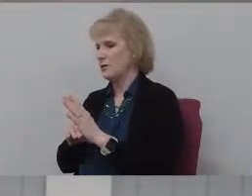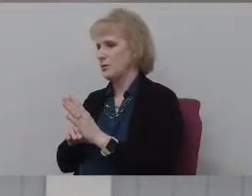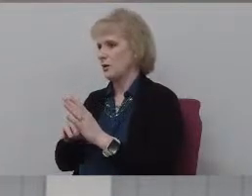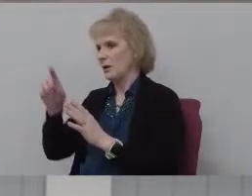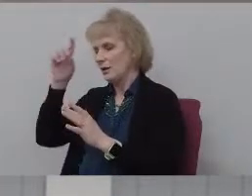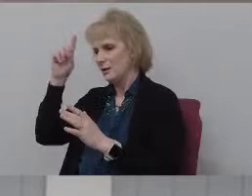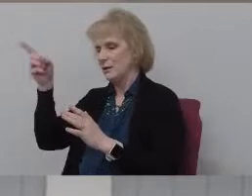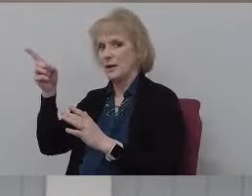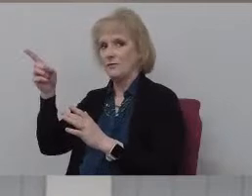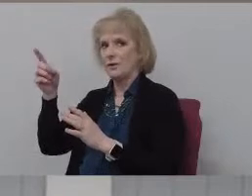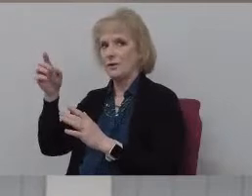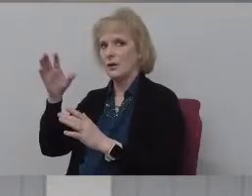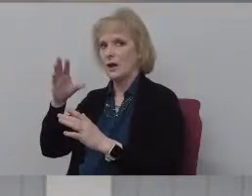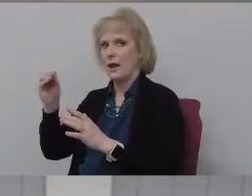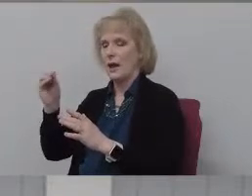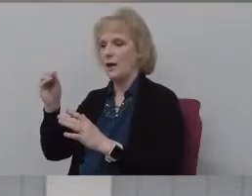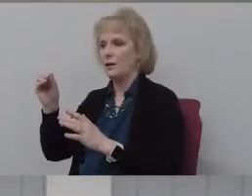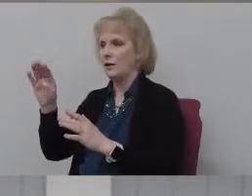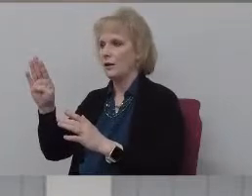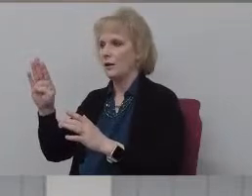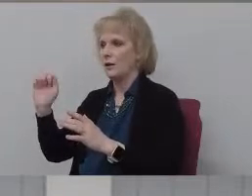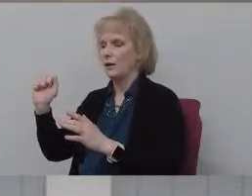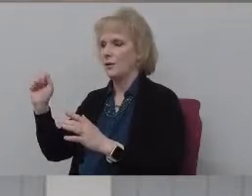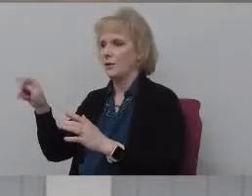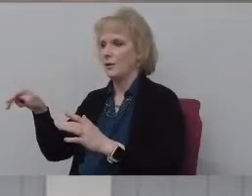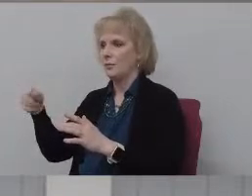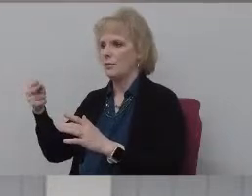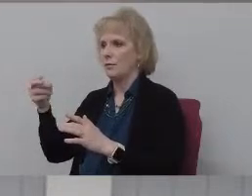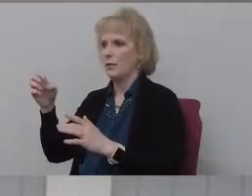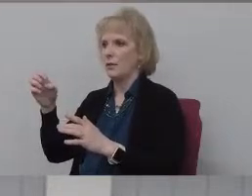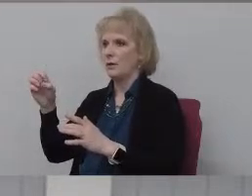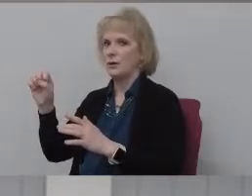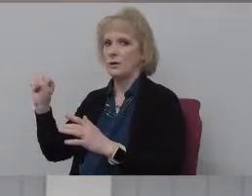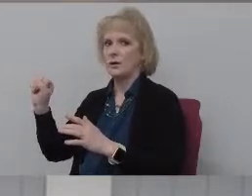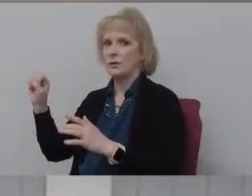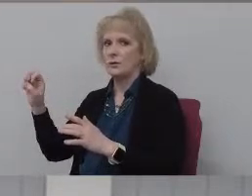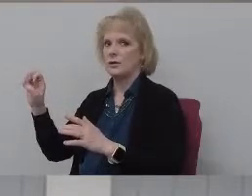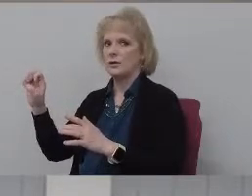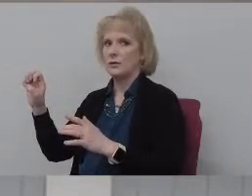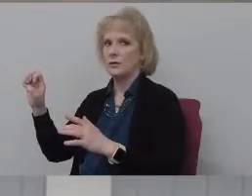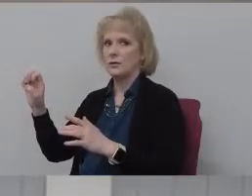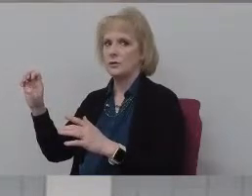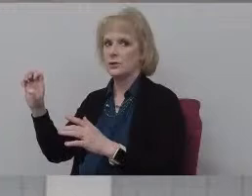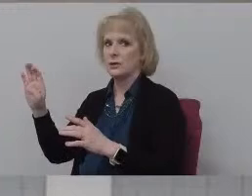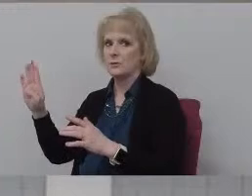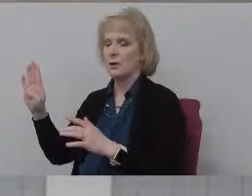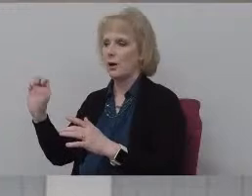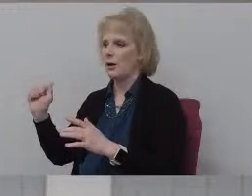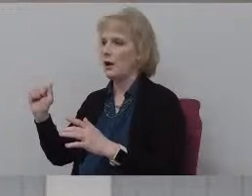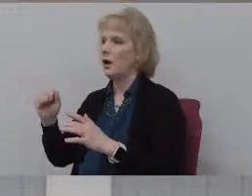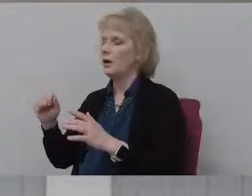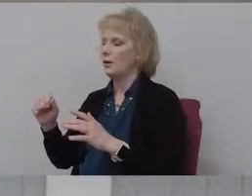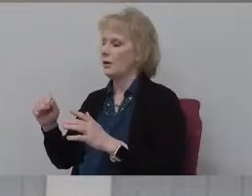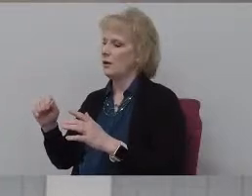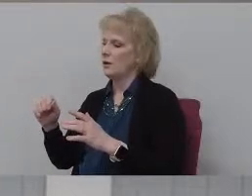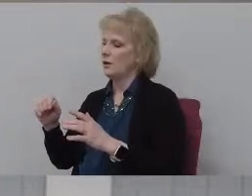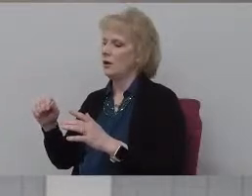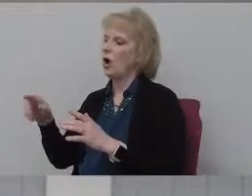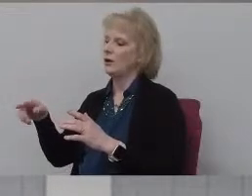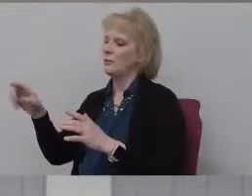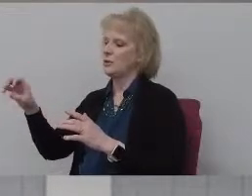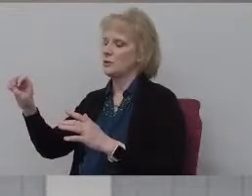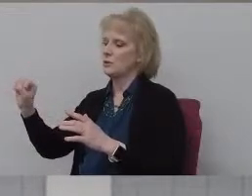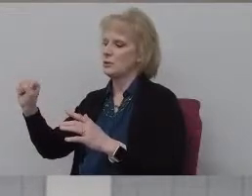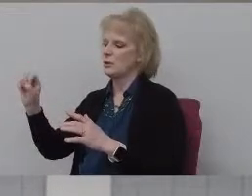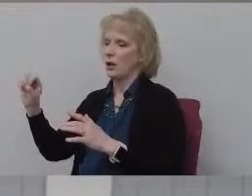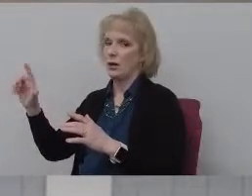David called, and Bathsheba called him Solomon, and the preacher comes over and says, I'm going to call him Jedidiah, my own name for him, because God told me